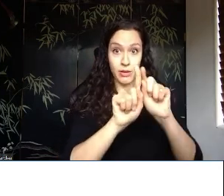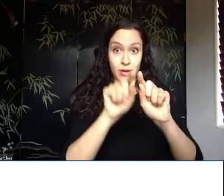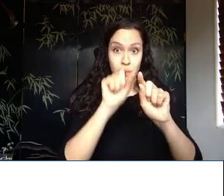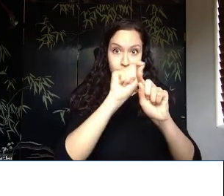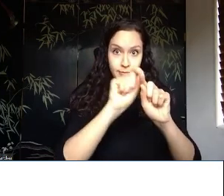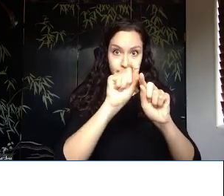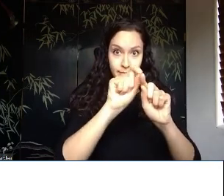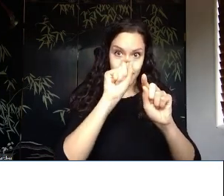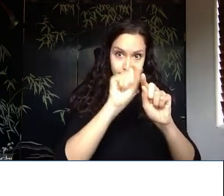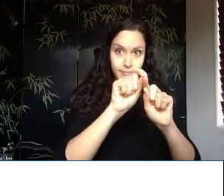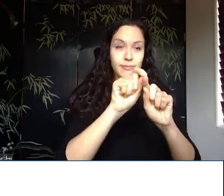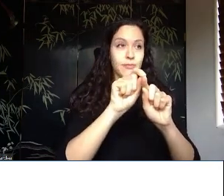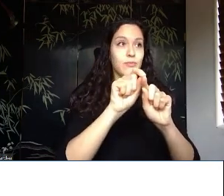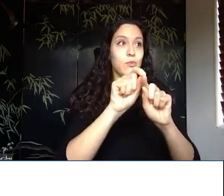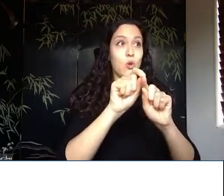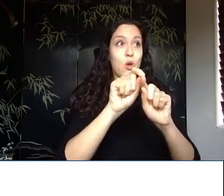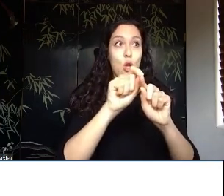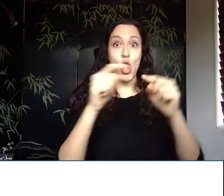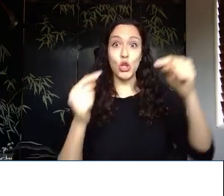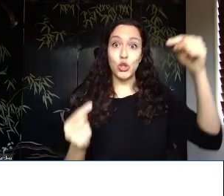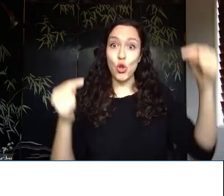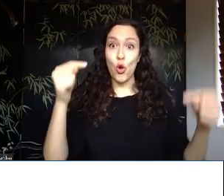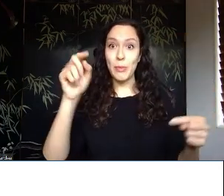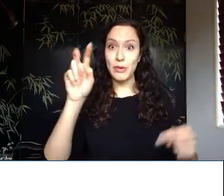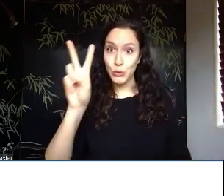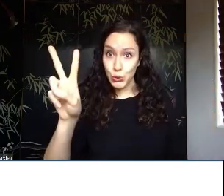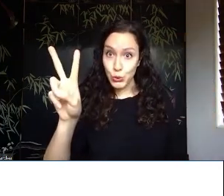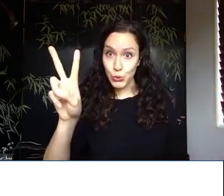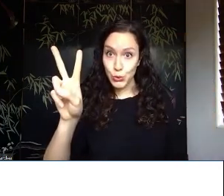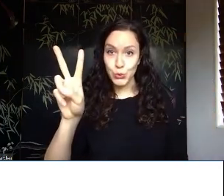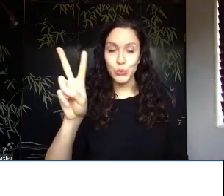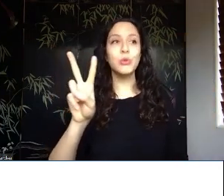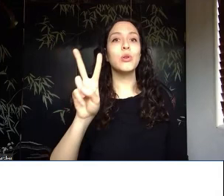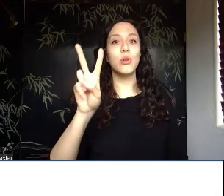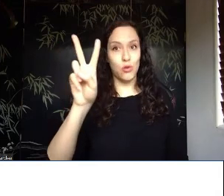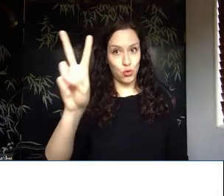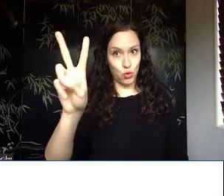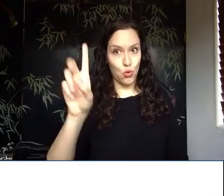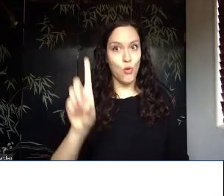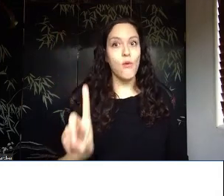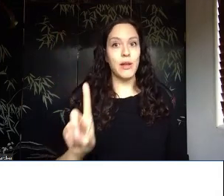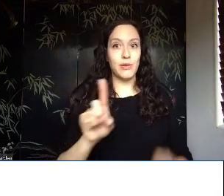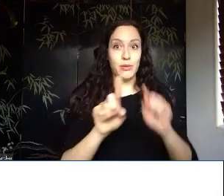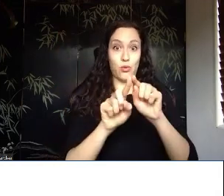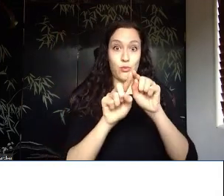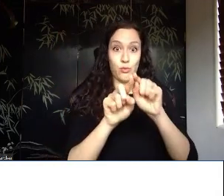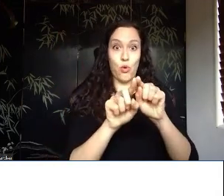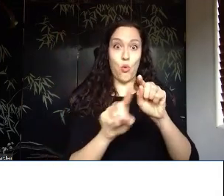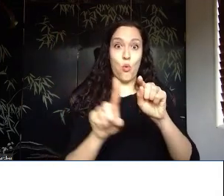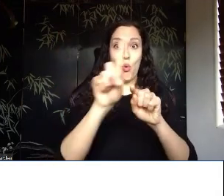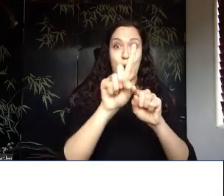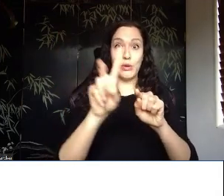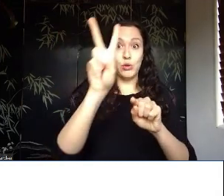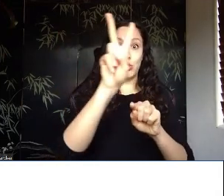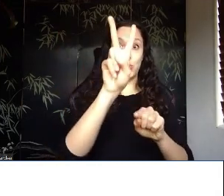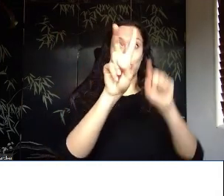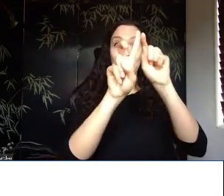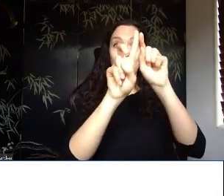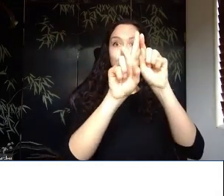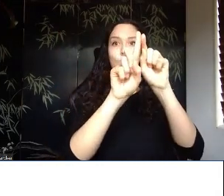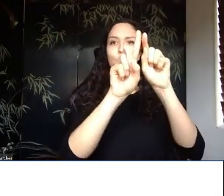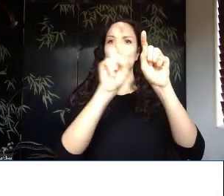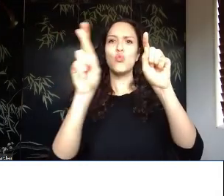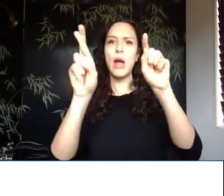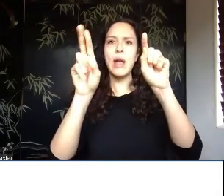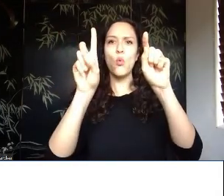is 2, so I'm going to make it a fraction. Okay, so up 2 to the right 1.